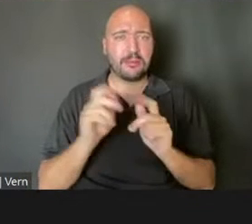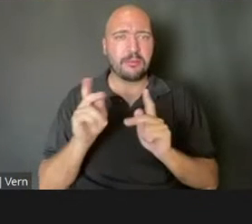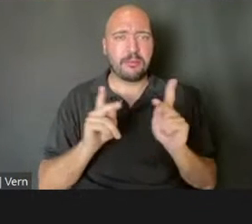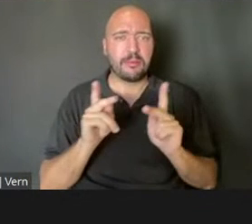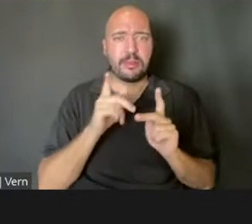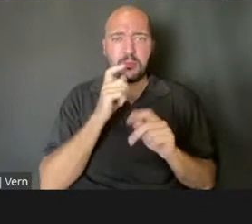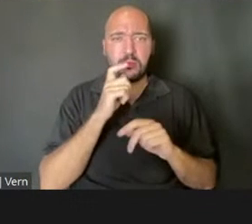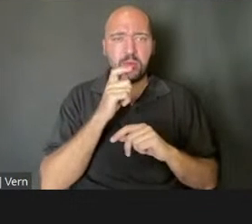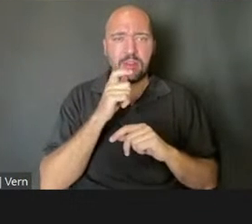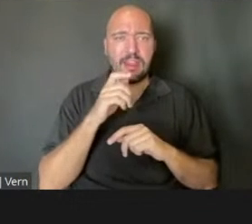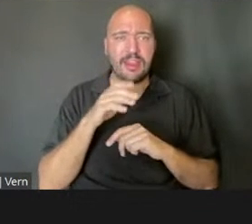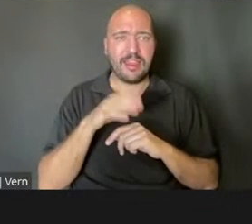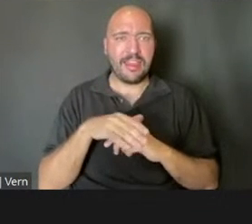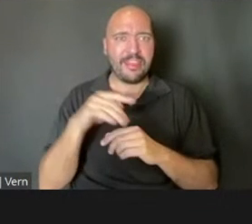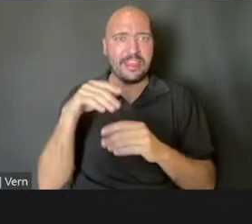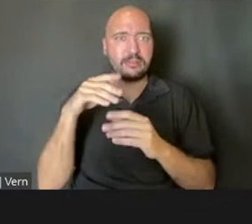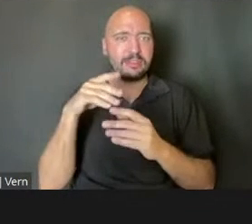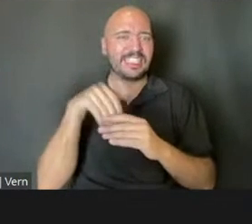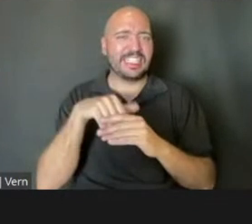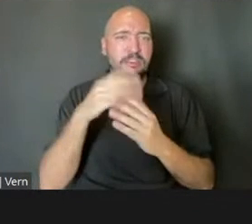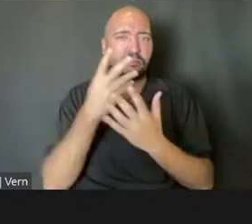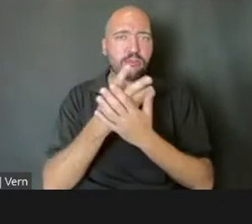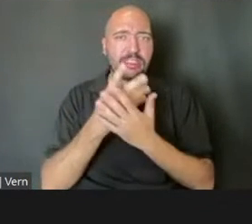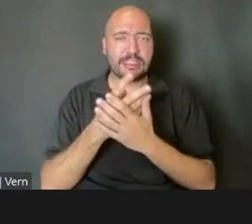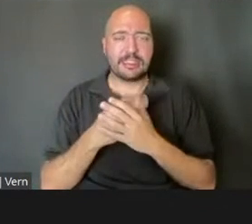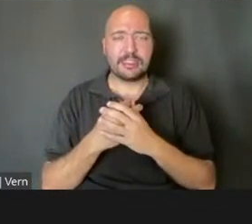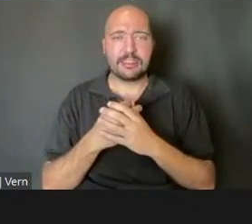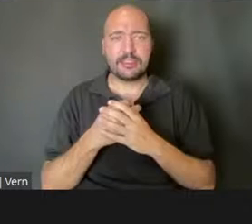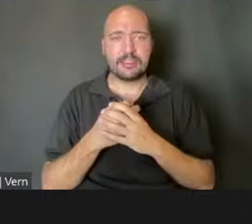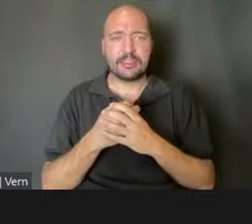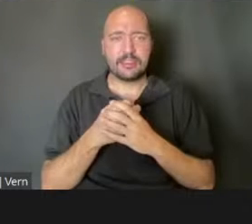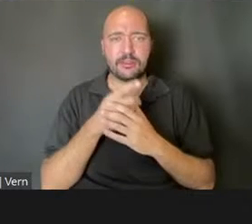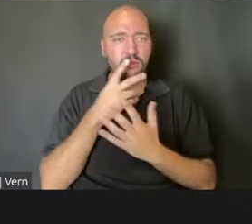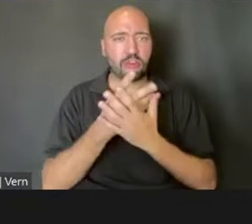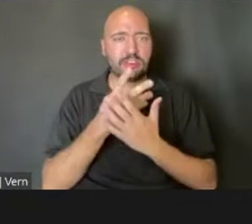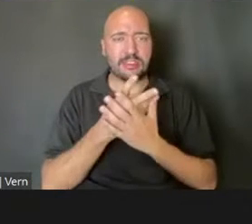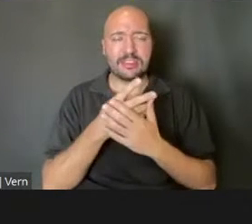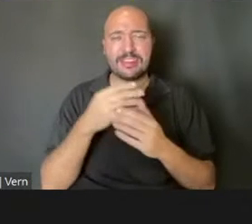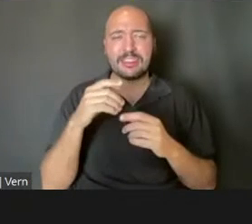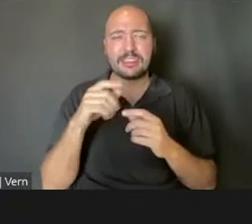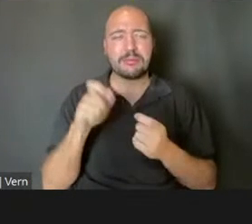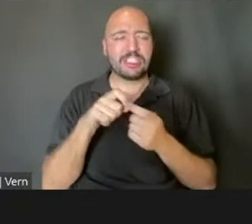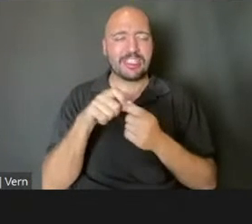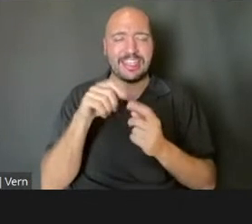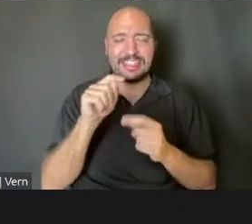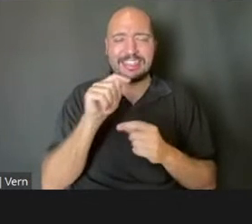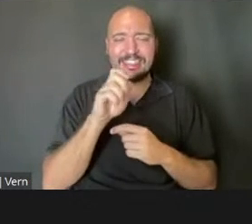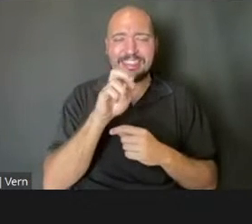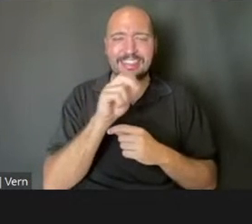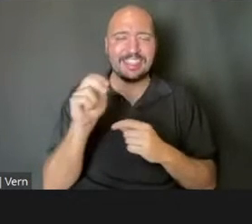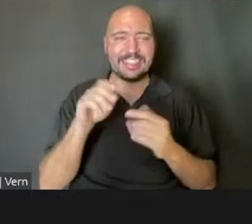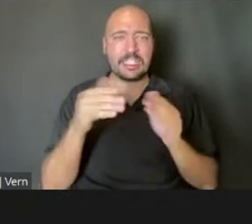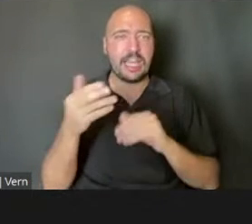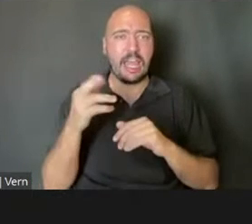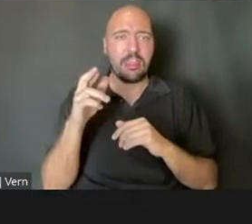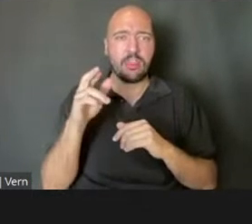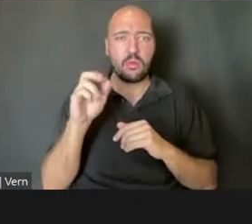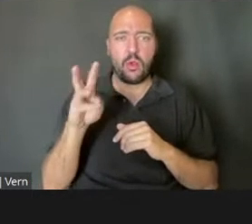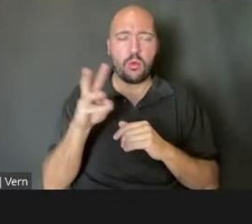folks who are on the inside of prisons, in particular on Tennessee's death row, and